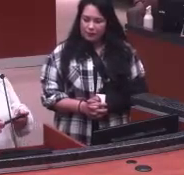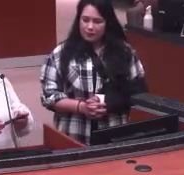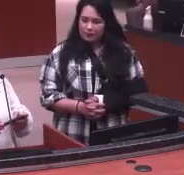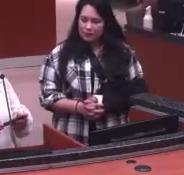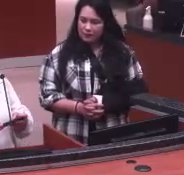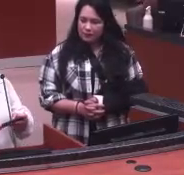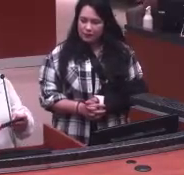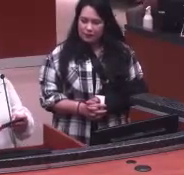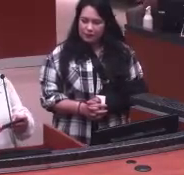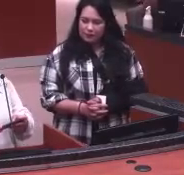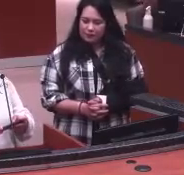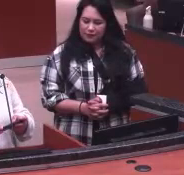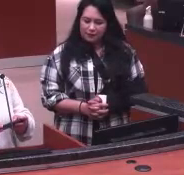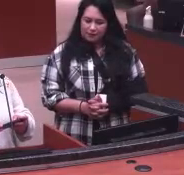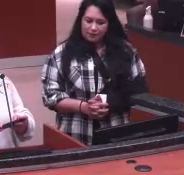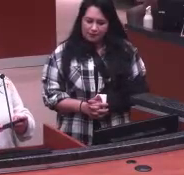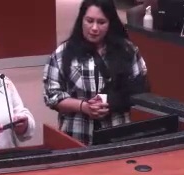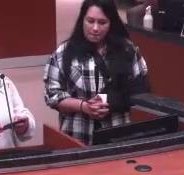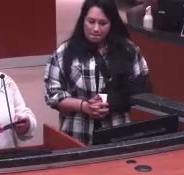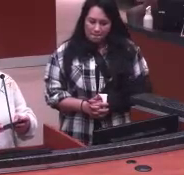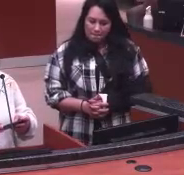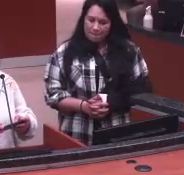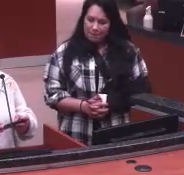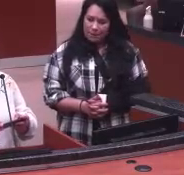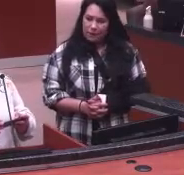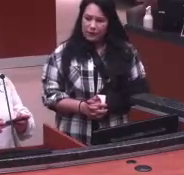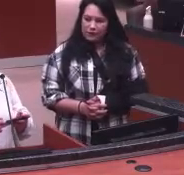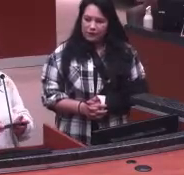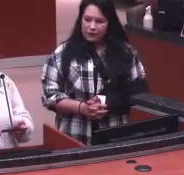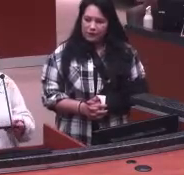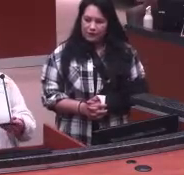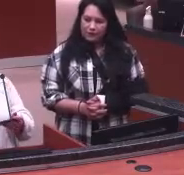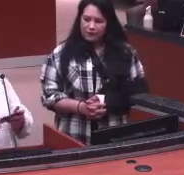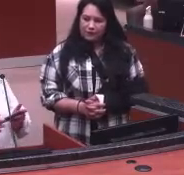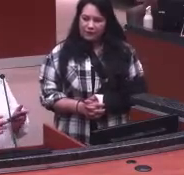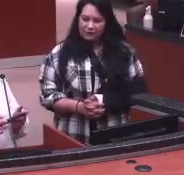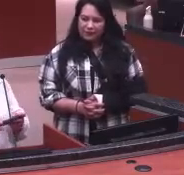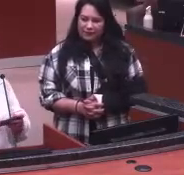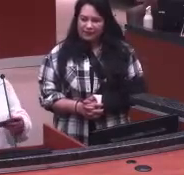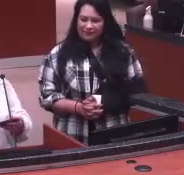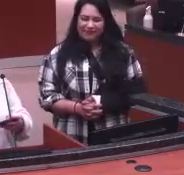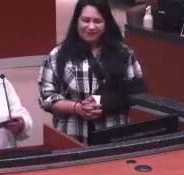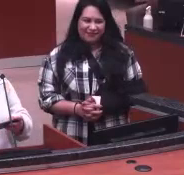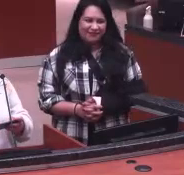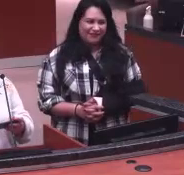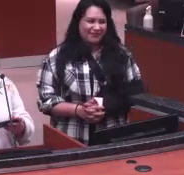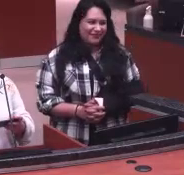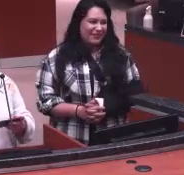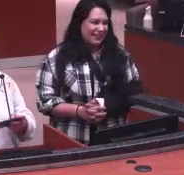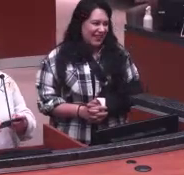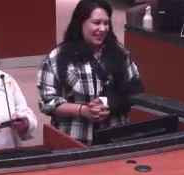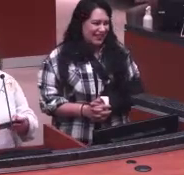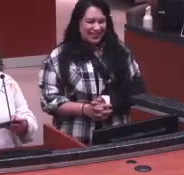update on that as it progresses. And of course, we look forward to joining as many of you as possible on